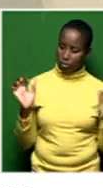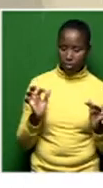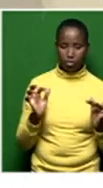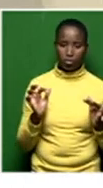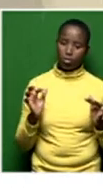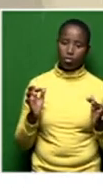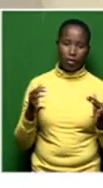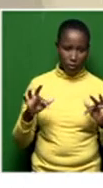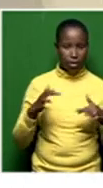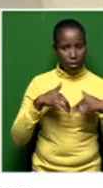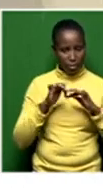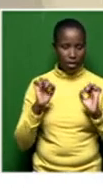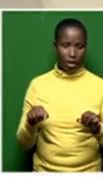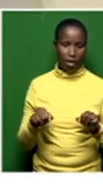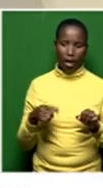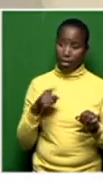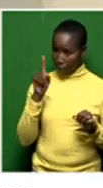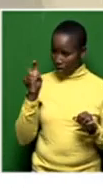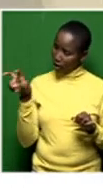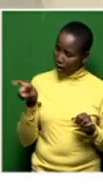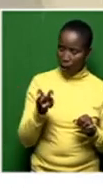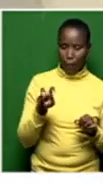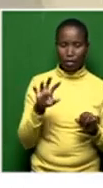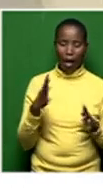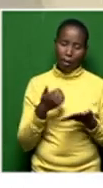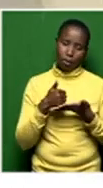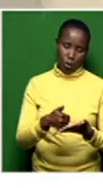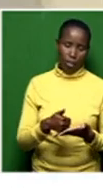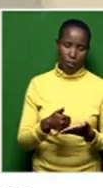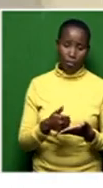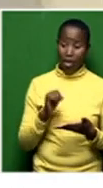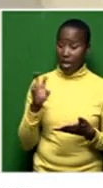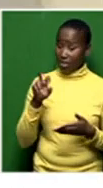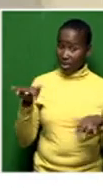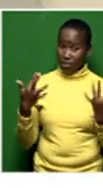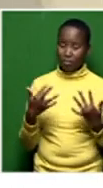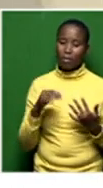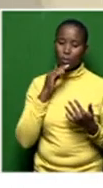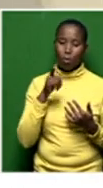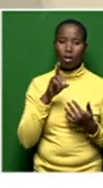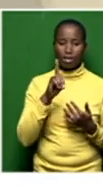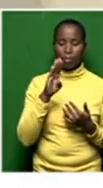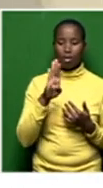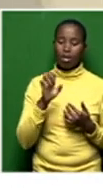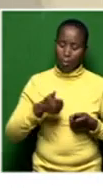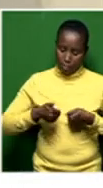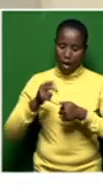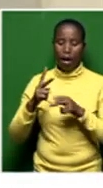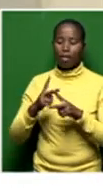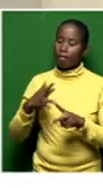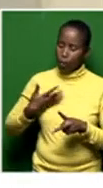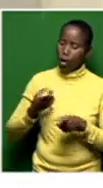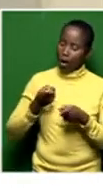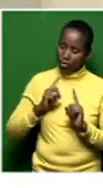and they should come in and see how they can intervene. If not, Leanne, we will be going back to DPE and demand these answers because it's